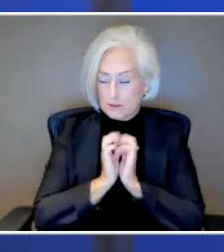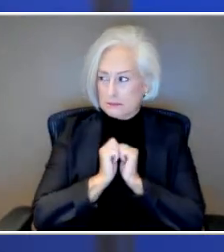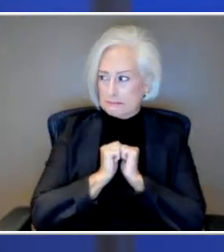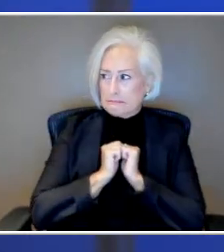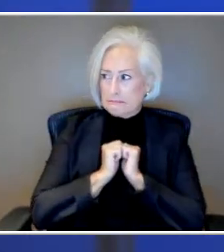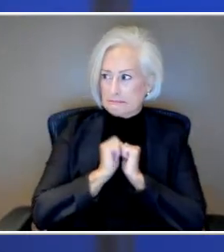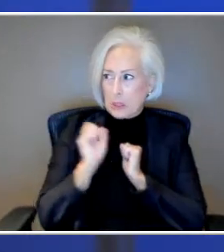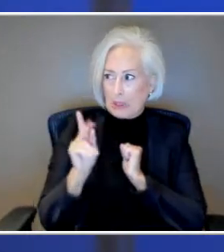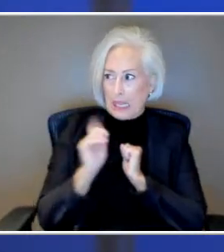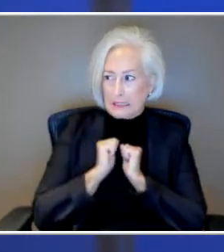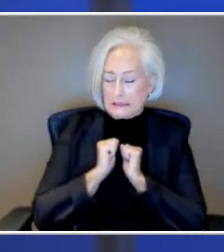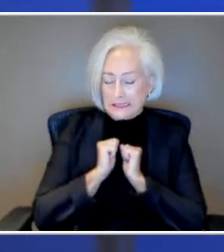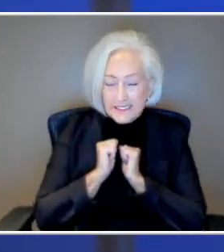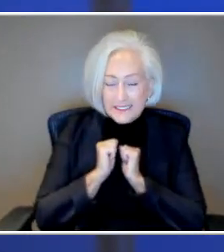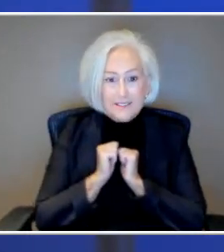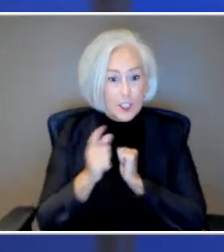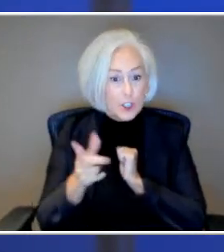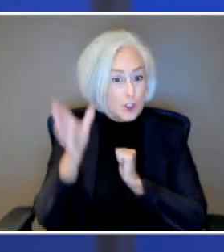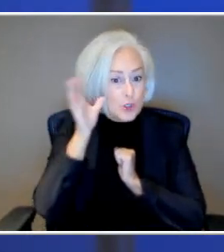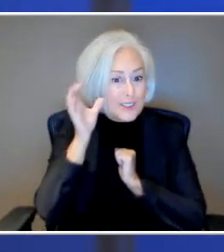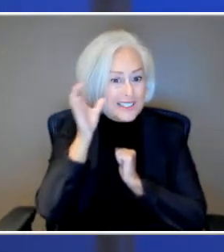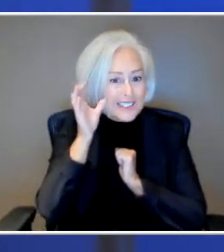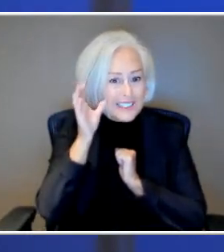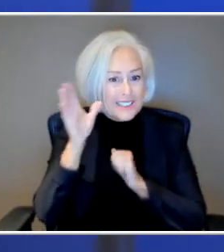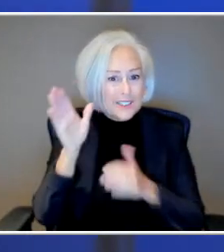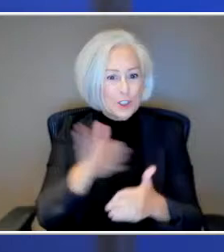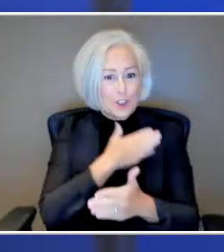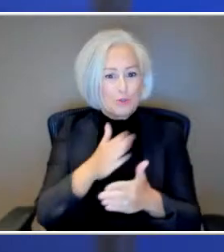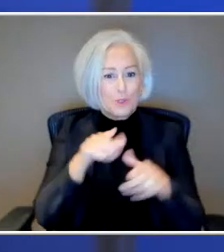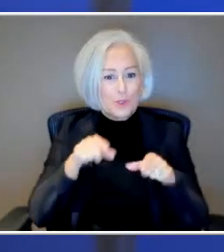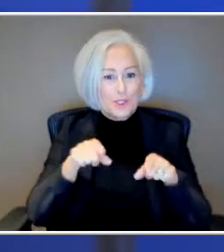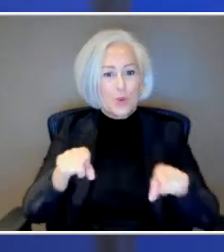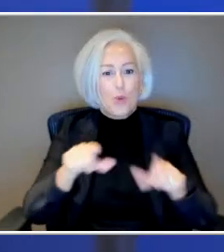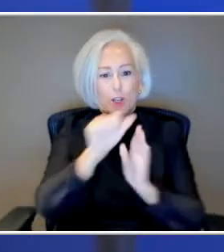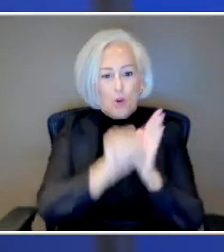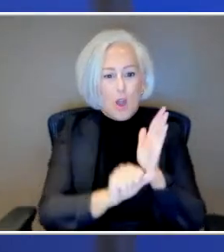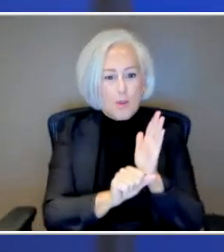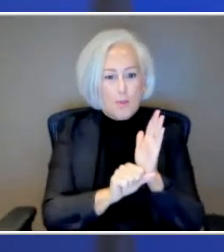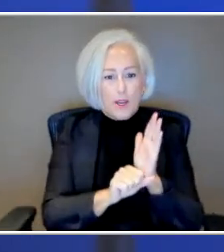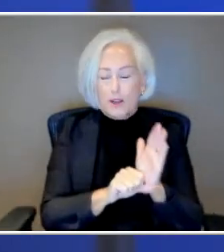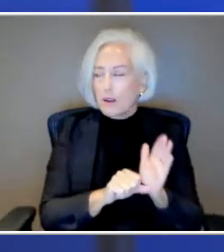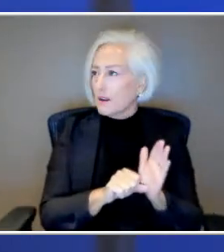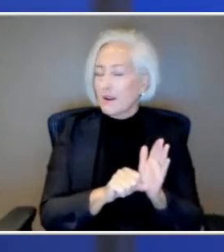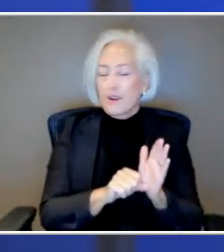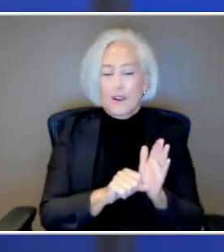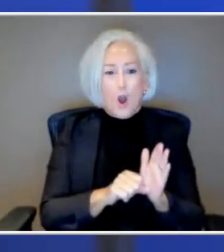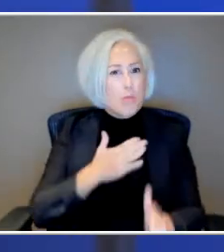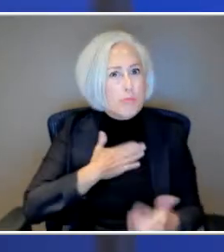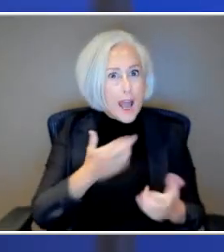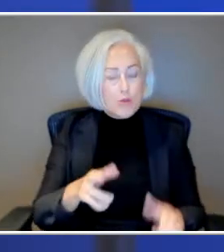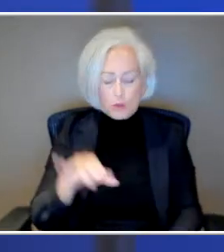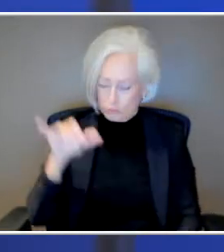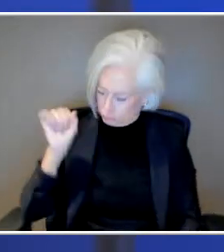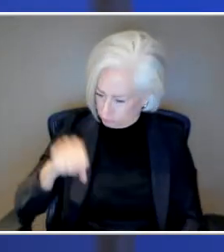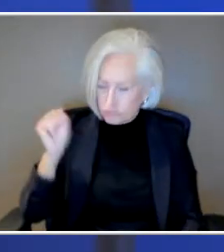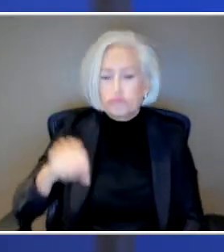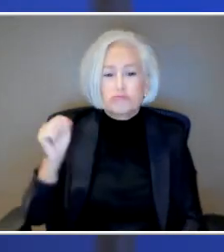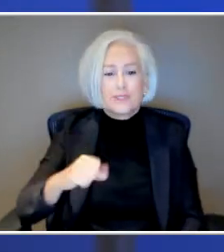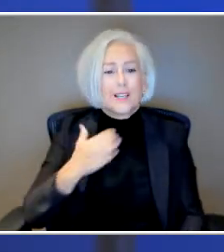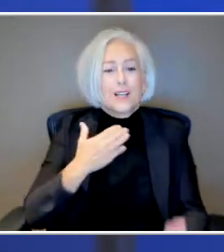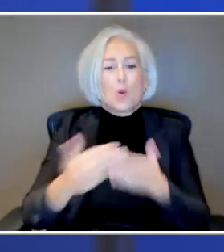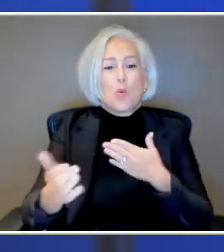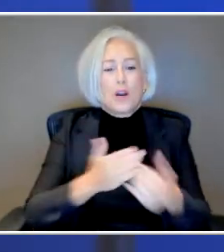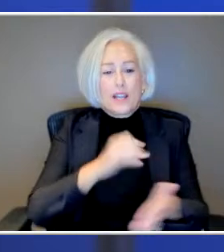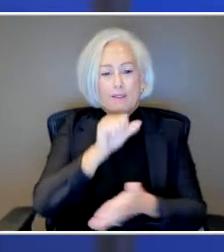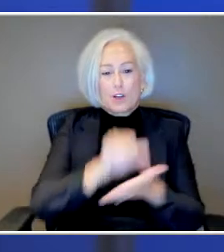okay. Do you listen to music when you operate? Yep. And I'm like, oh, in my room, absolutely. I mean, it's whatever the surgeon's domain is,